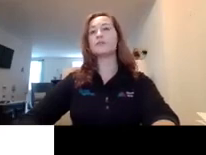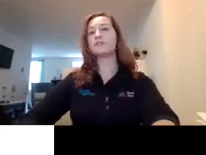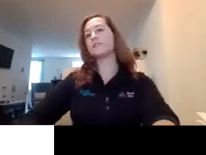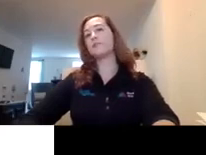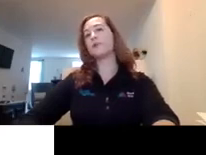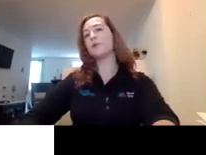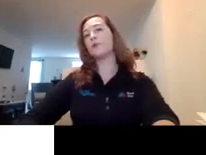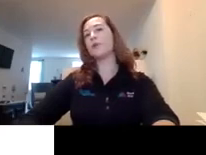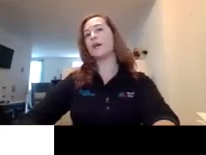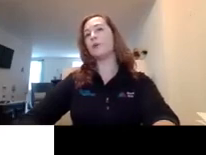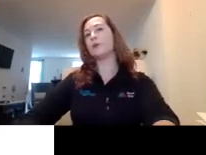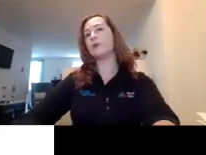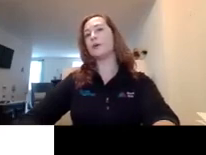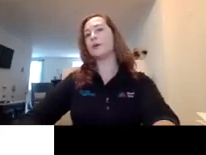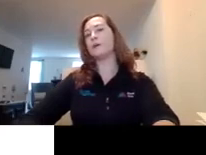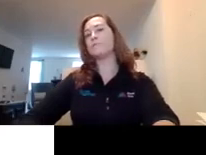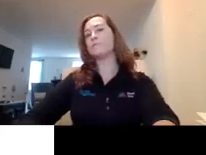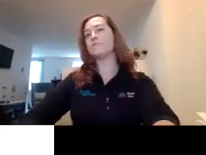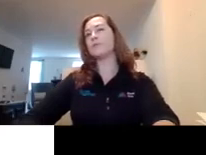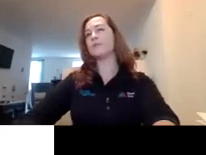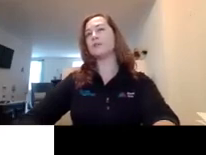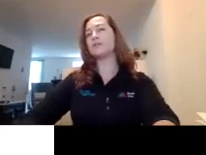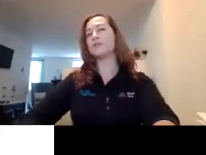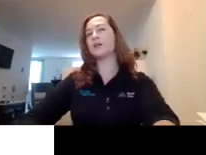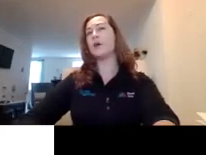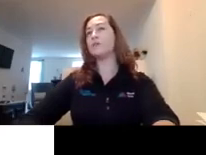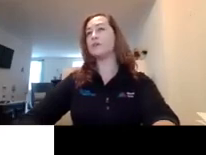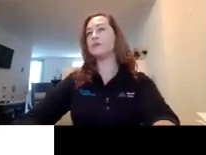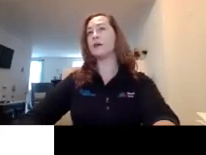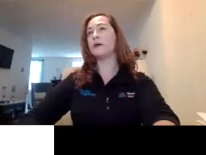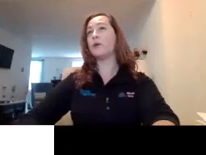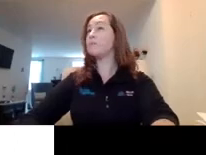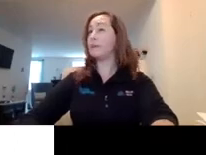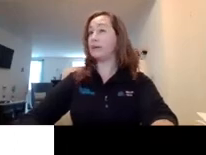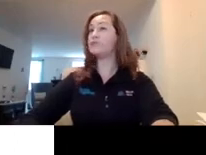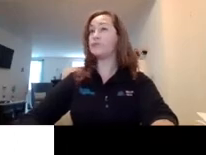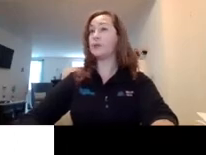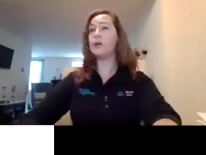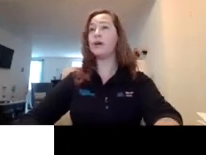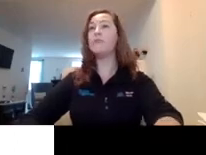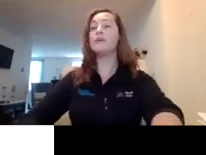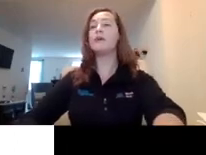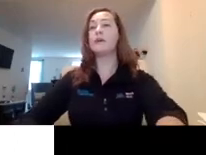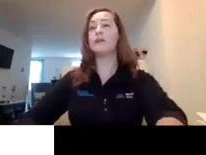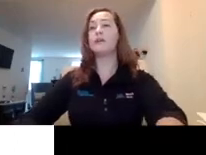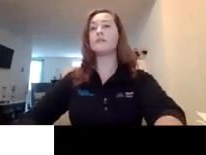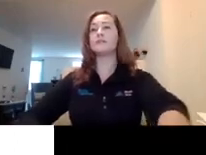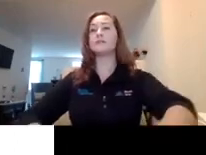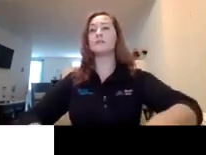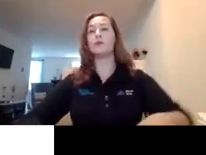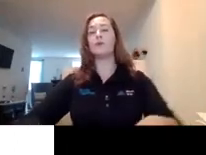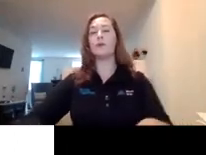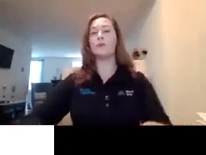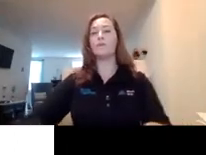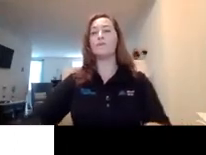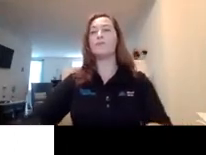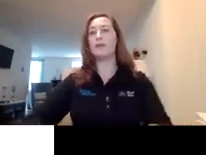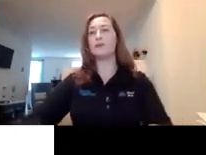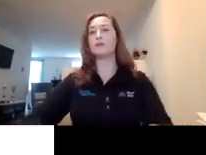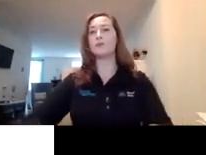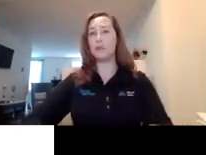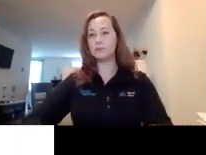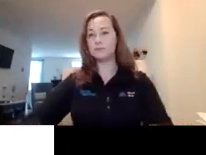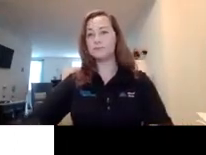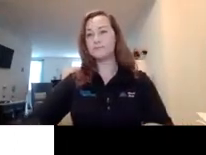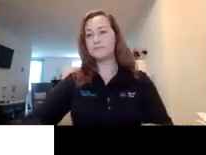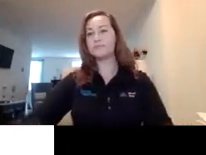also accessible on our, I think it's the COVID webpage that we have. It is accessible there